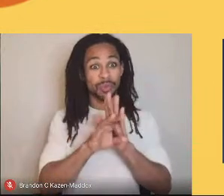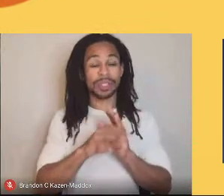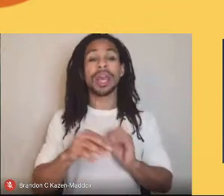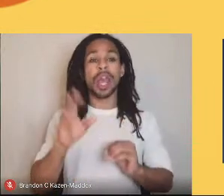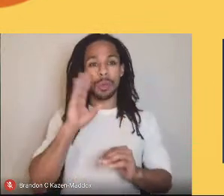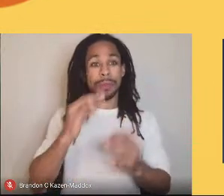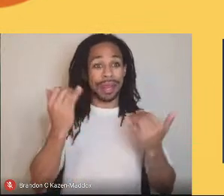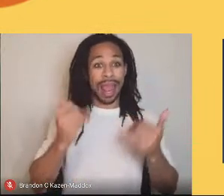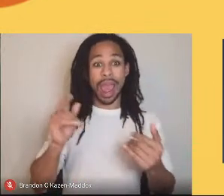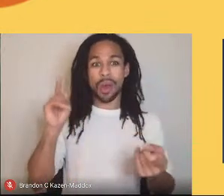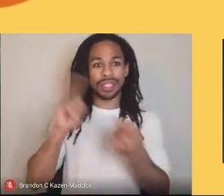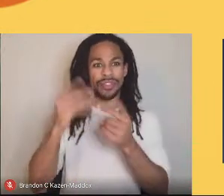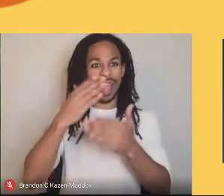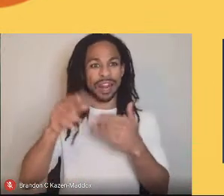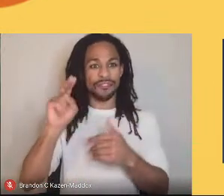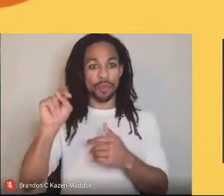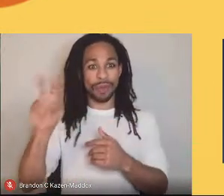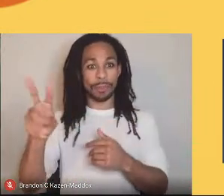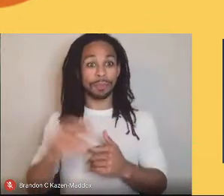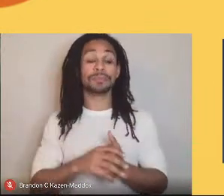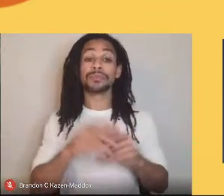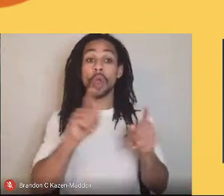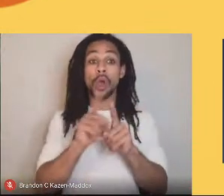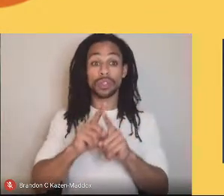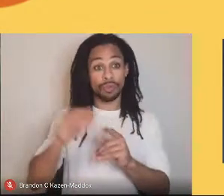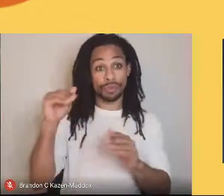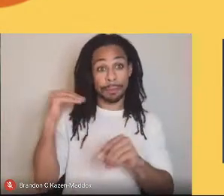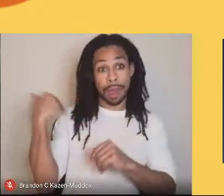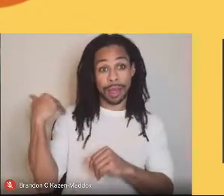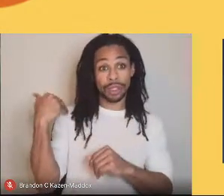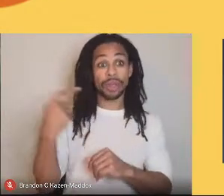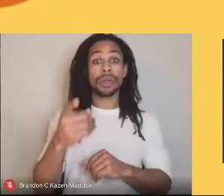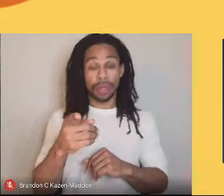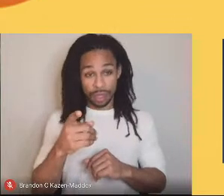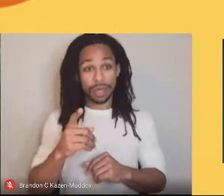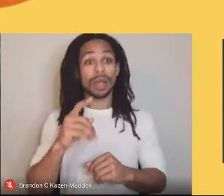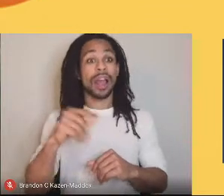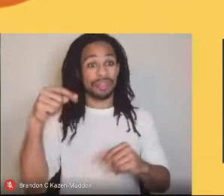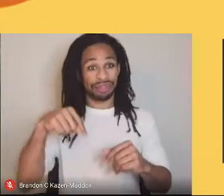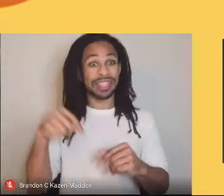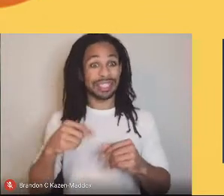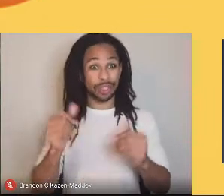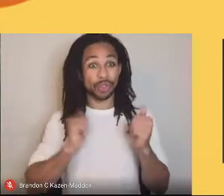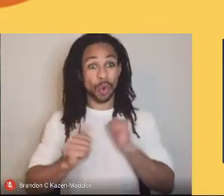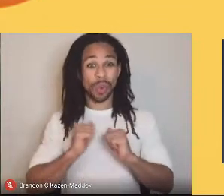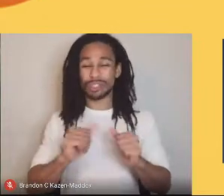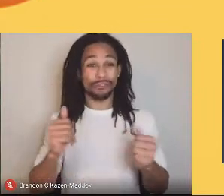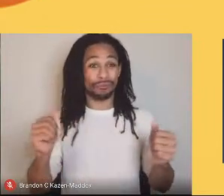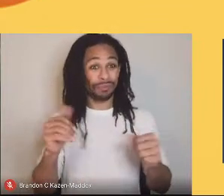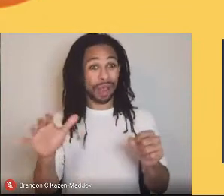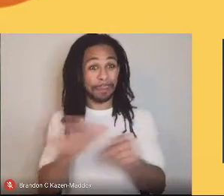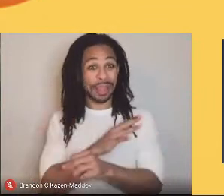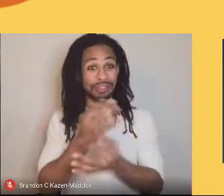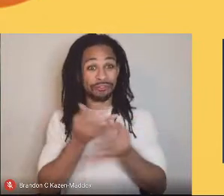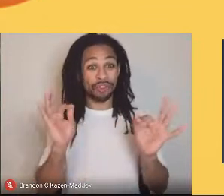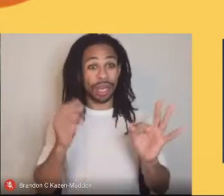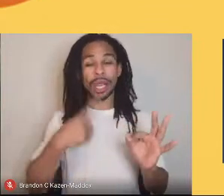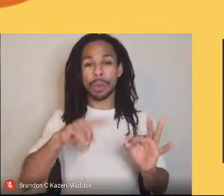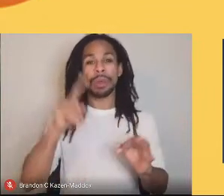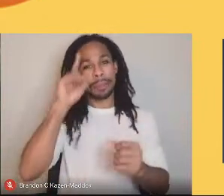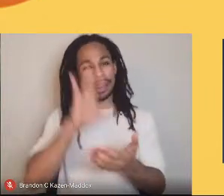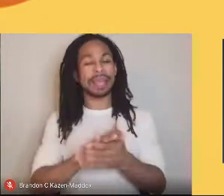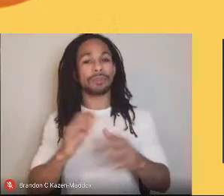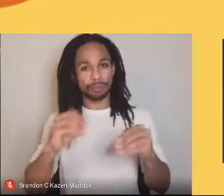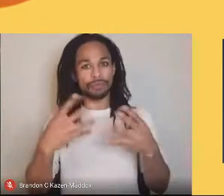end of the month. As a reminder, PodTales 2020 is completely free. We believe in making the resources we're creating available